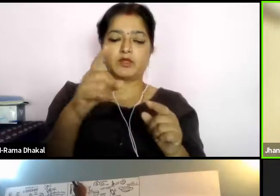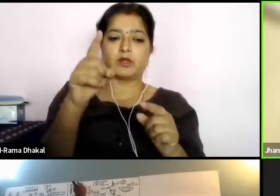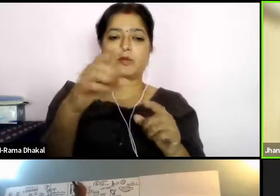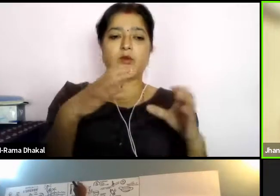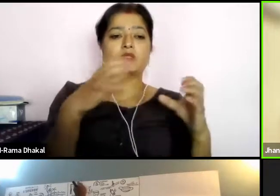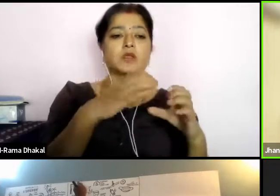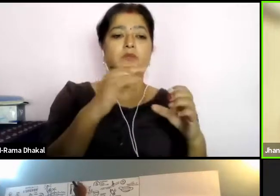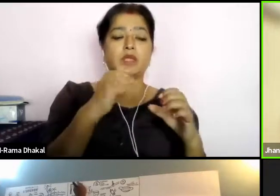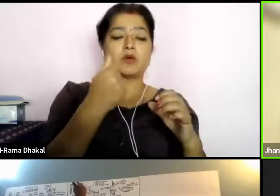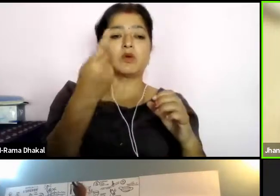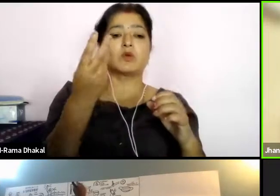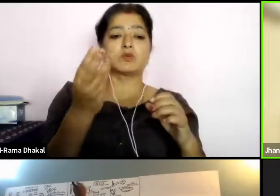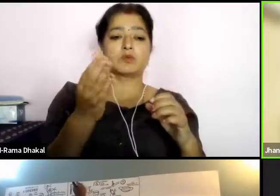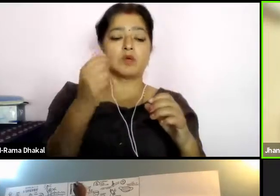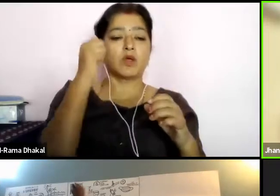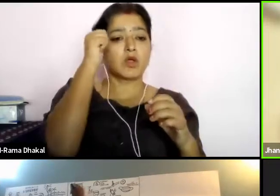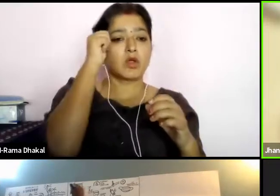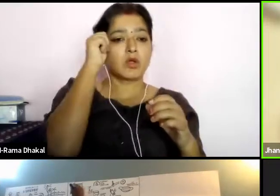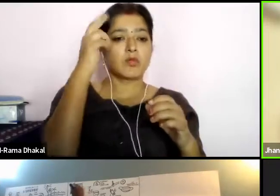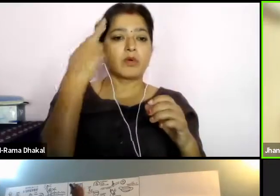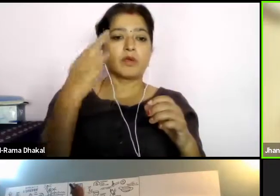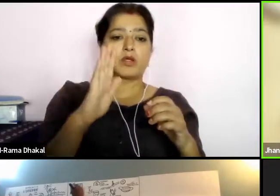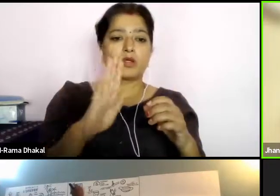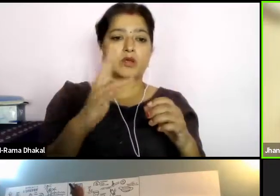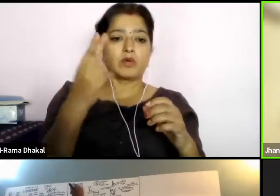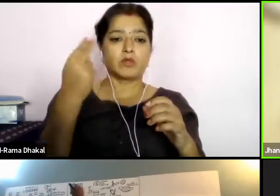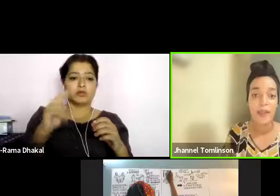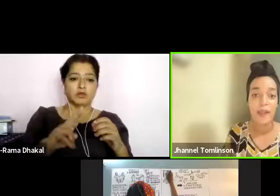the ongoing pandemic. Karen, over to you.